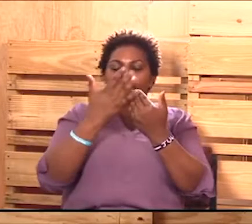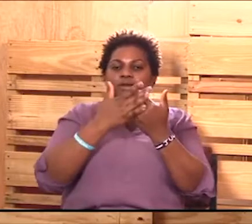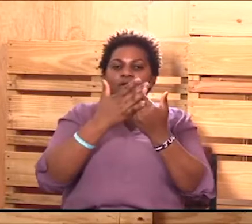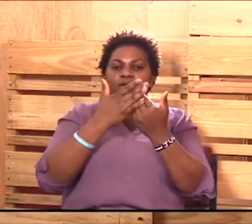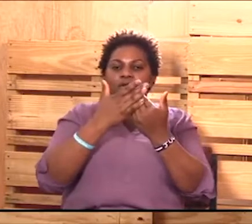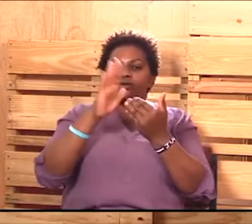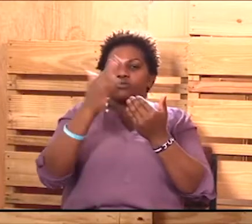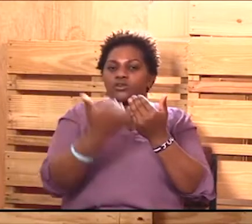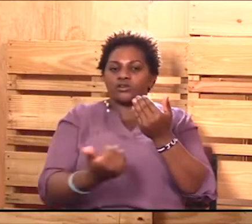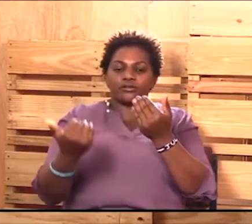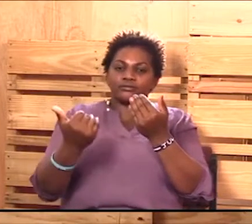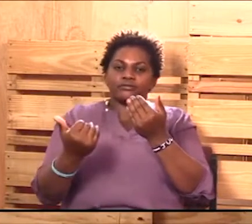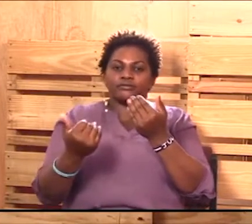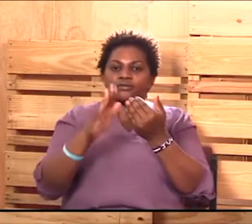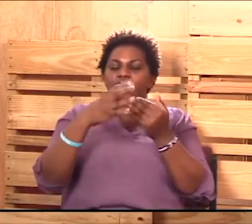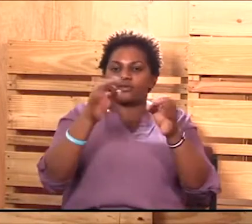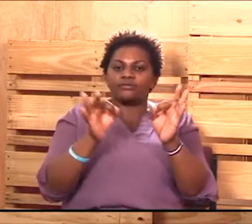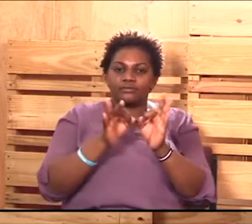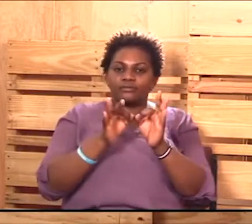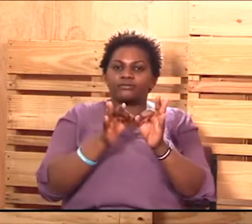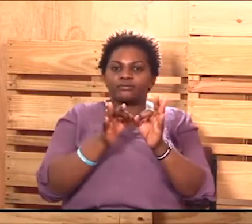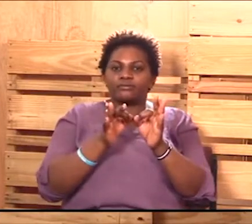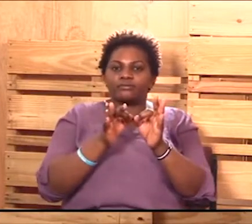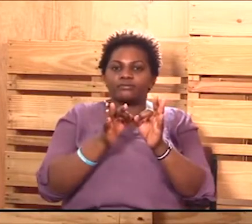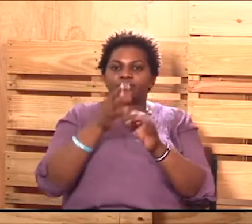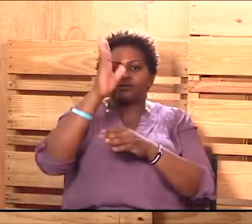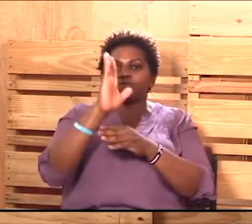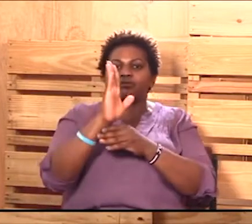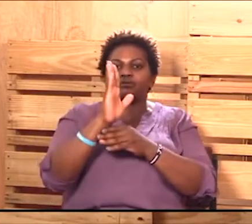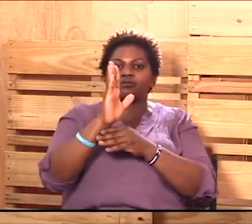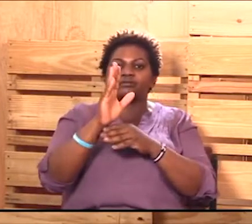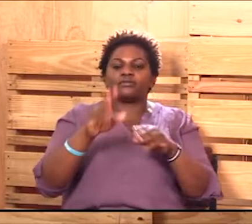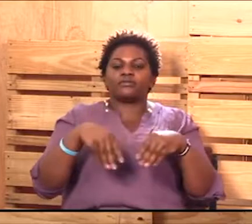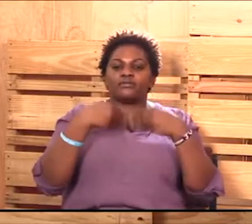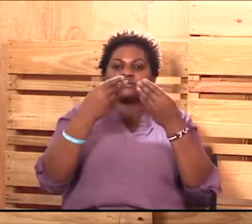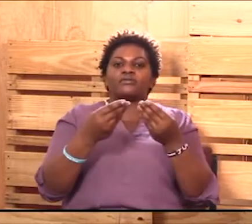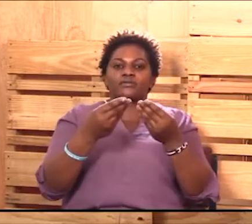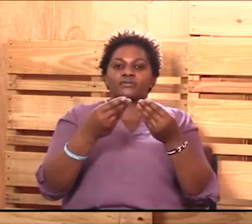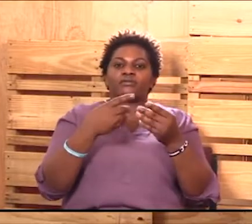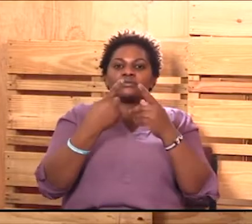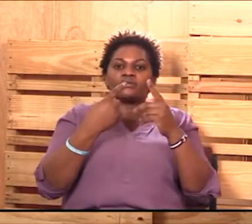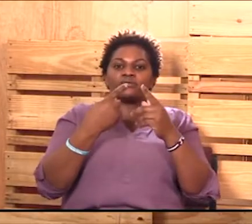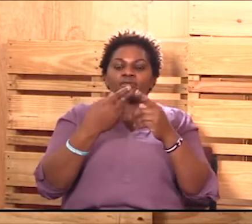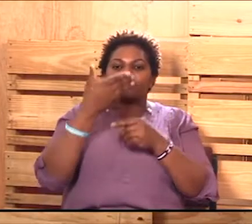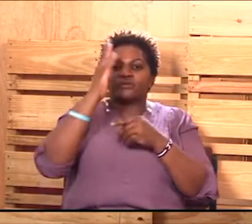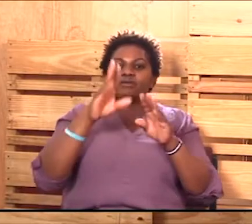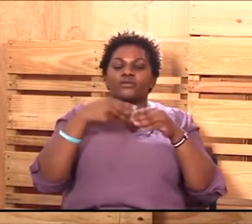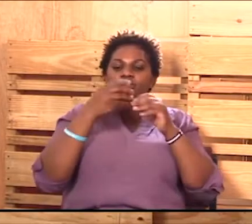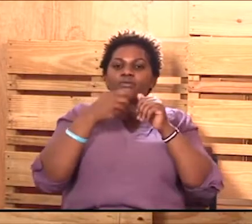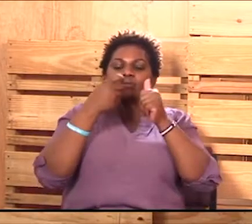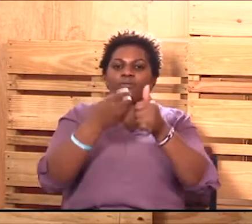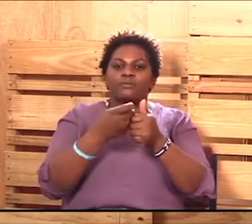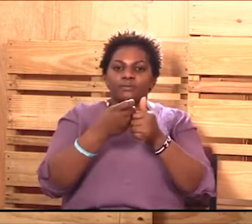of your children, of your families, that God will provide. As we have talked about God providing for our